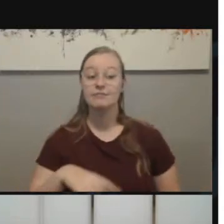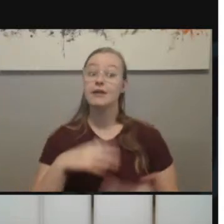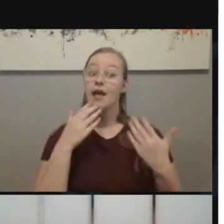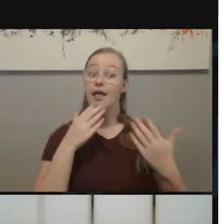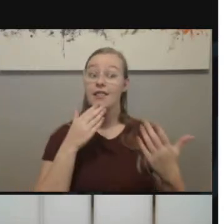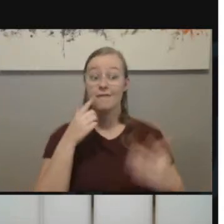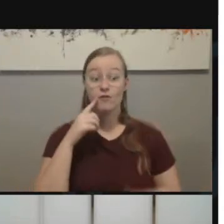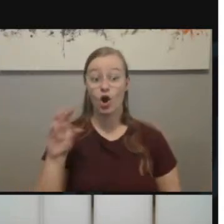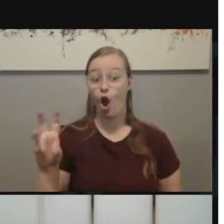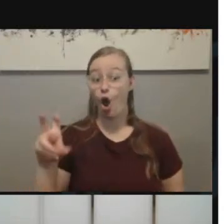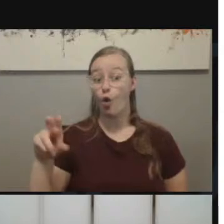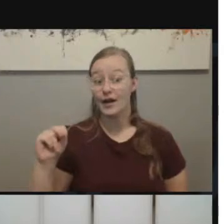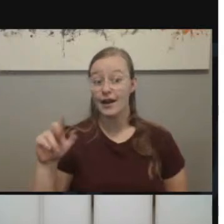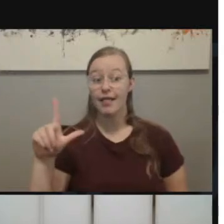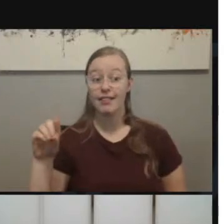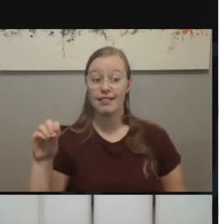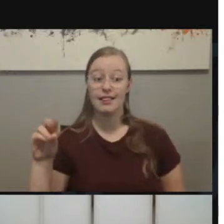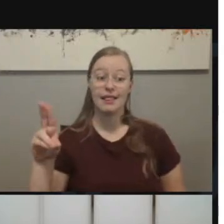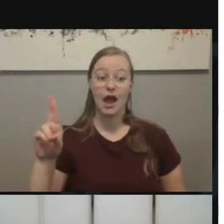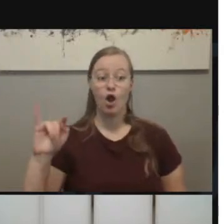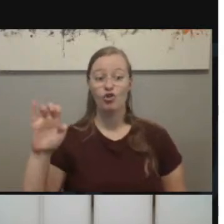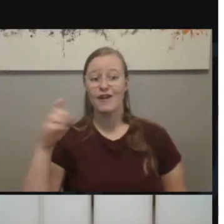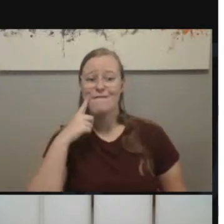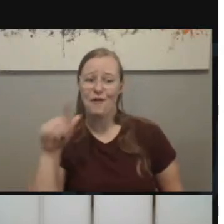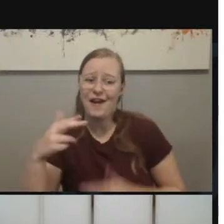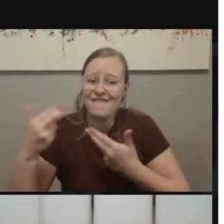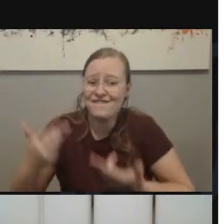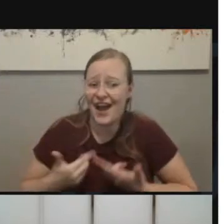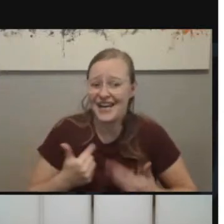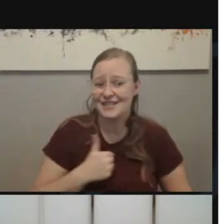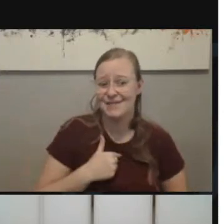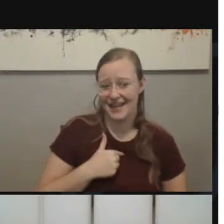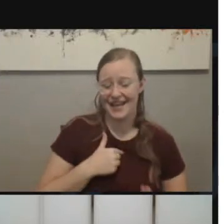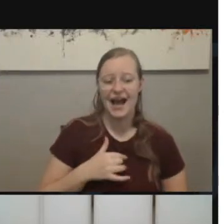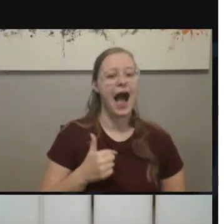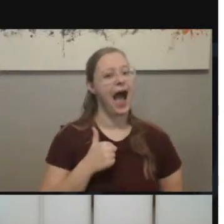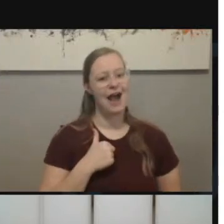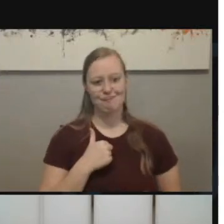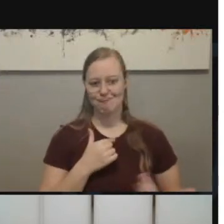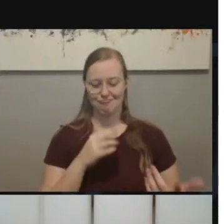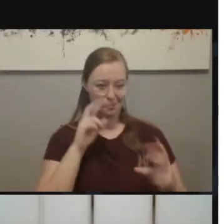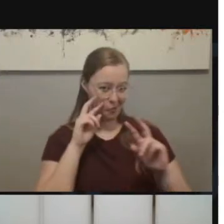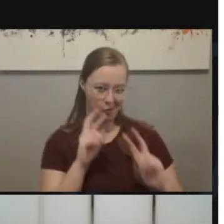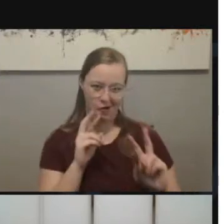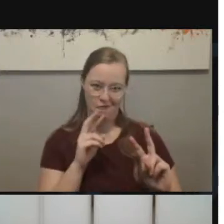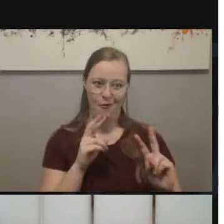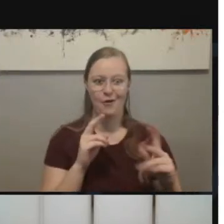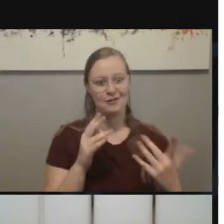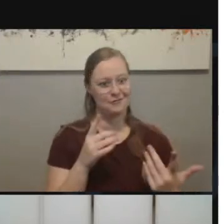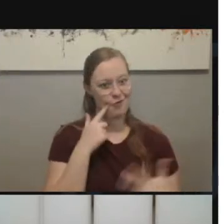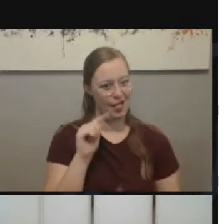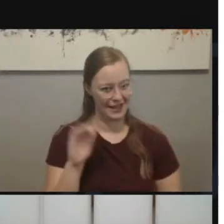Owen Lowry for inviting me to give this talk, which I really have looked forward to.